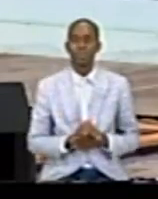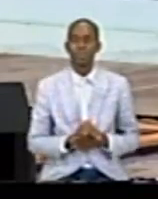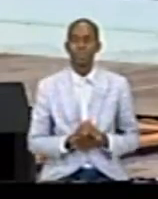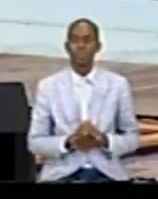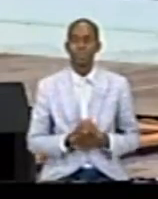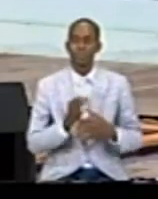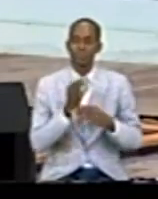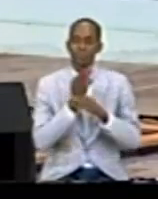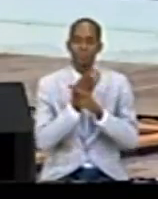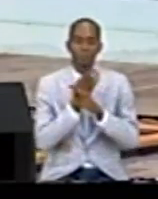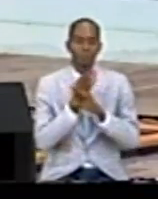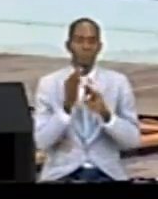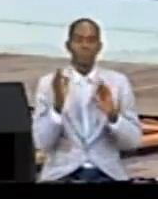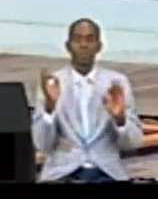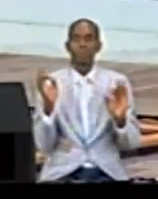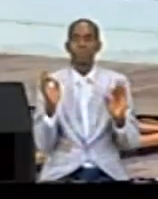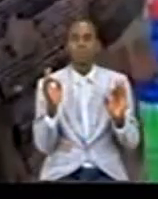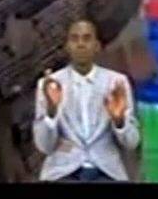Free.